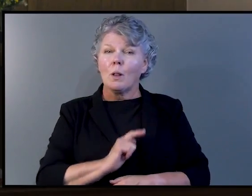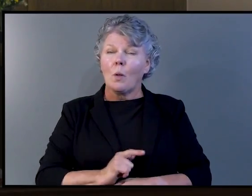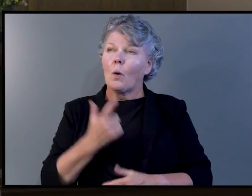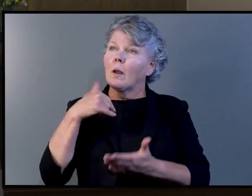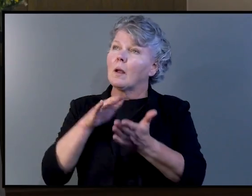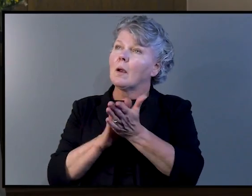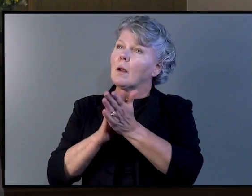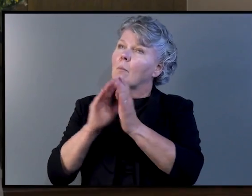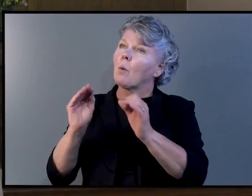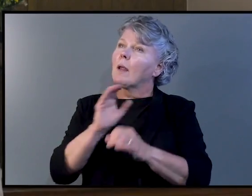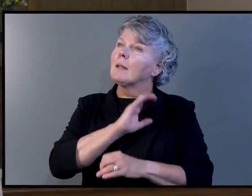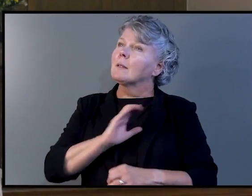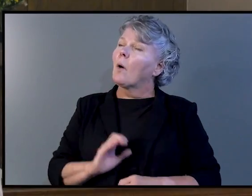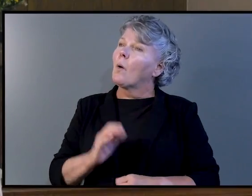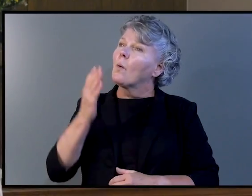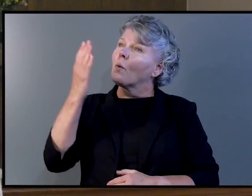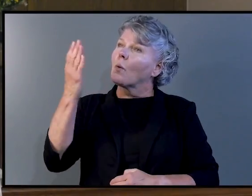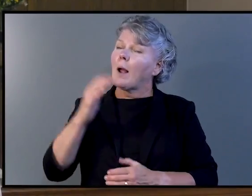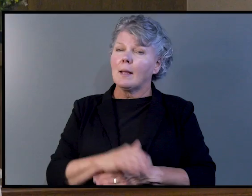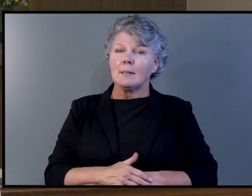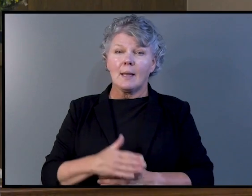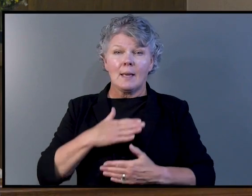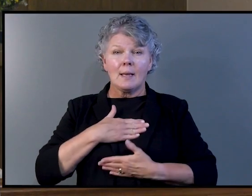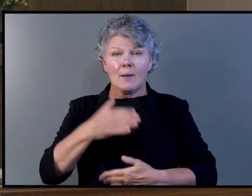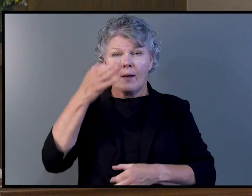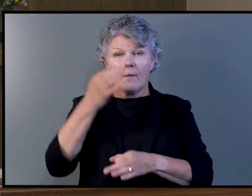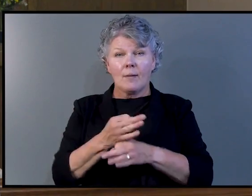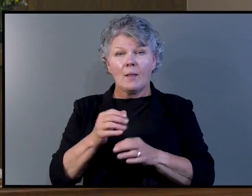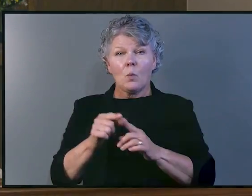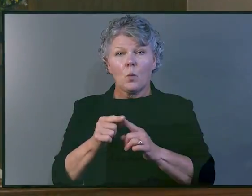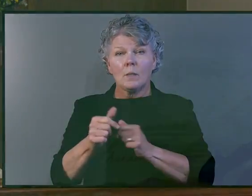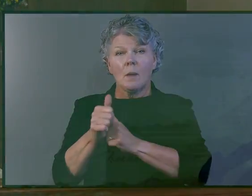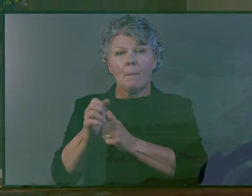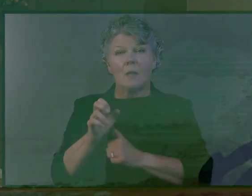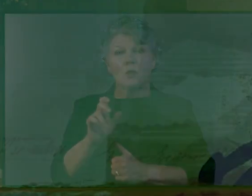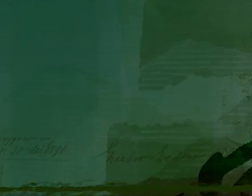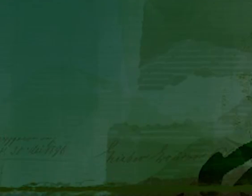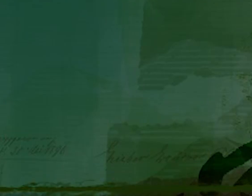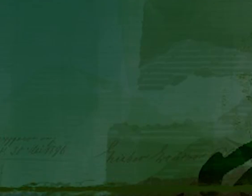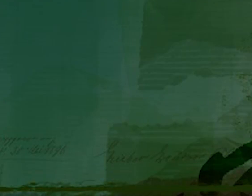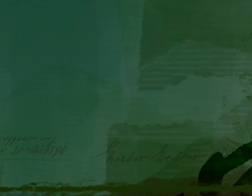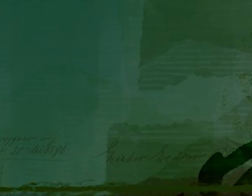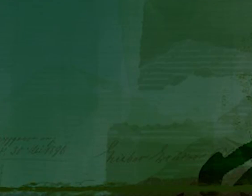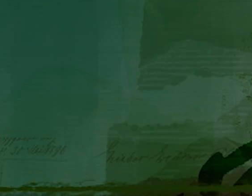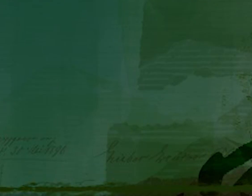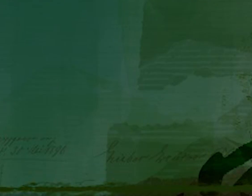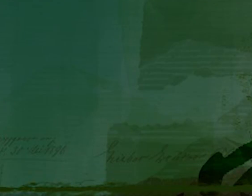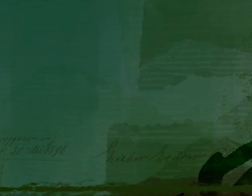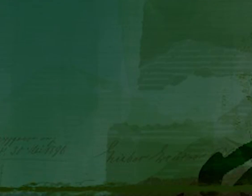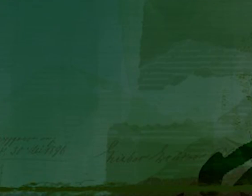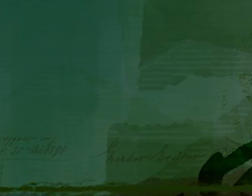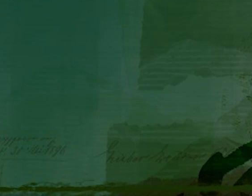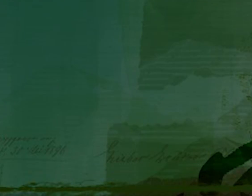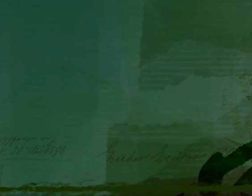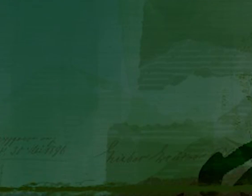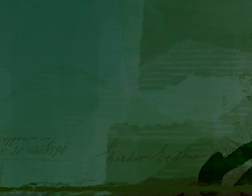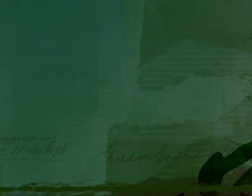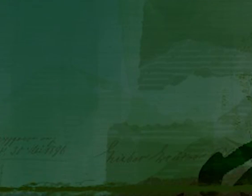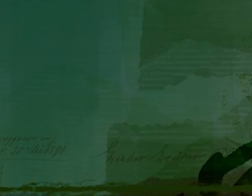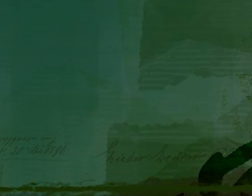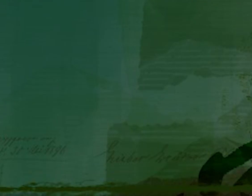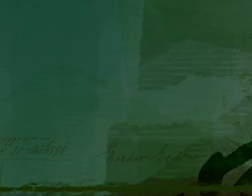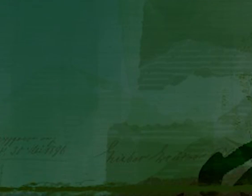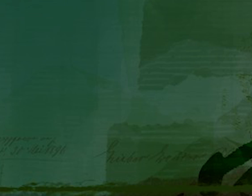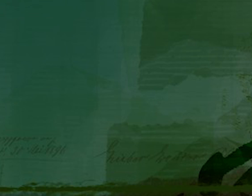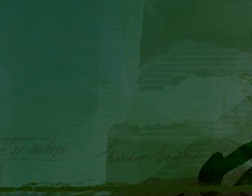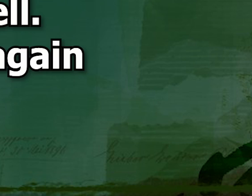Praise to you, O Christ. We confess our faith in the words of the Apostles' Creed. I believe in God, the Father Almighty, maker